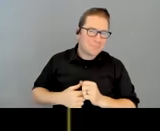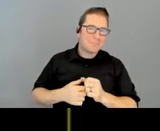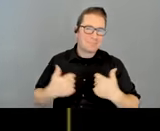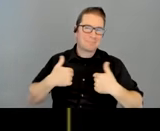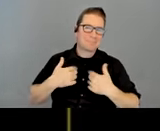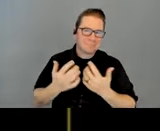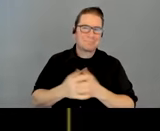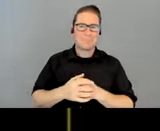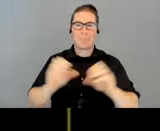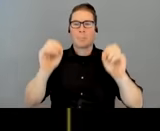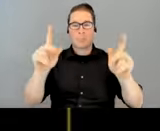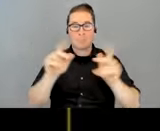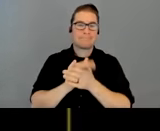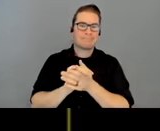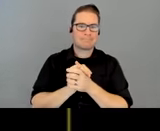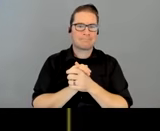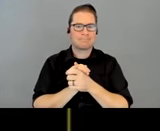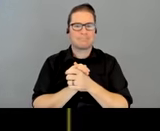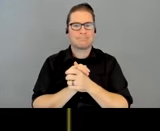Okay, so